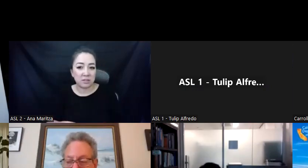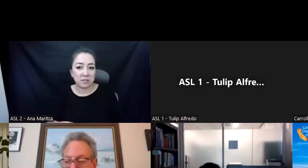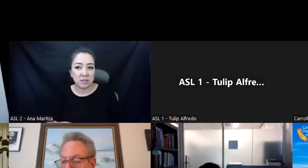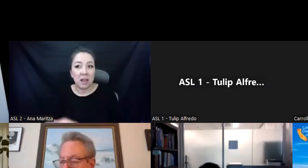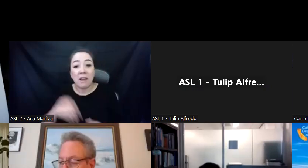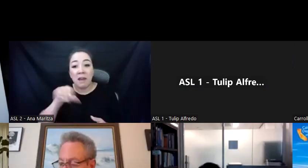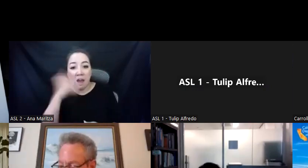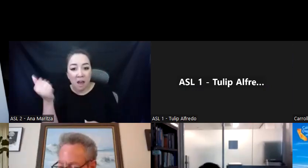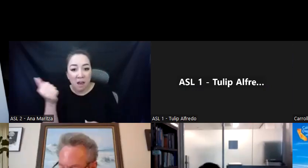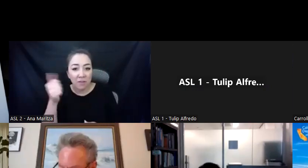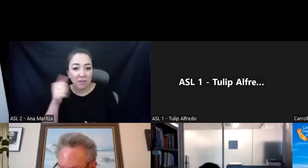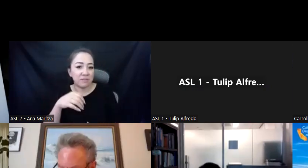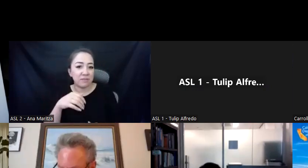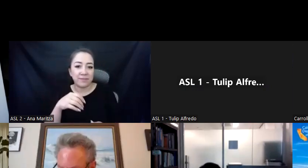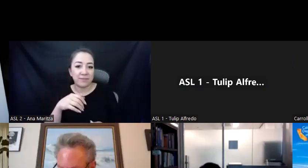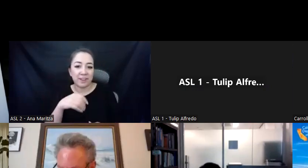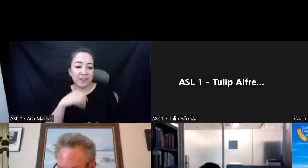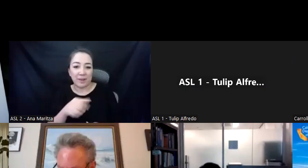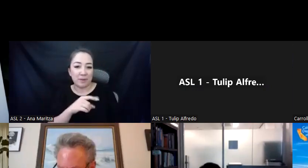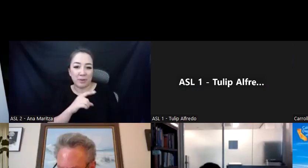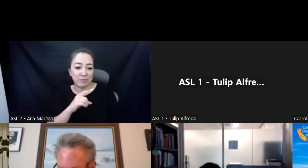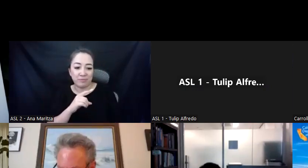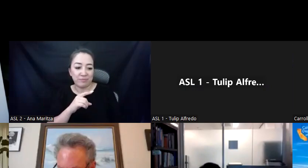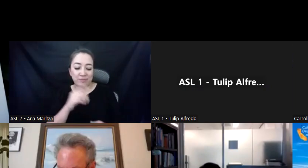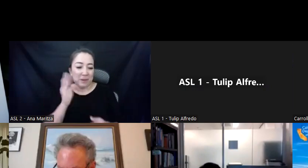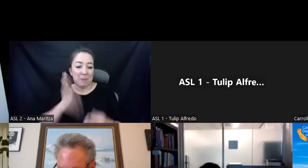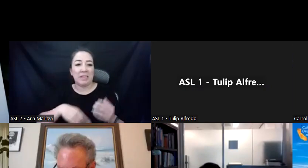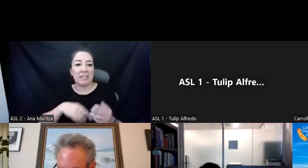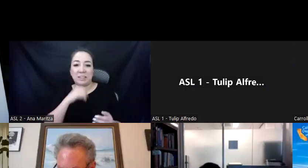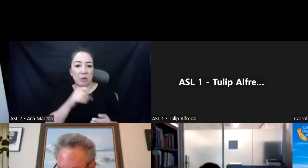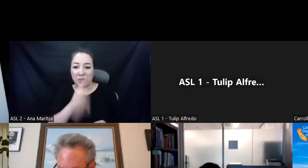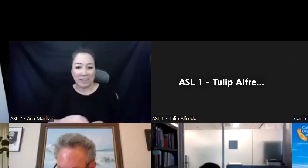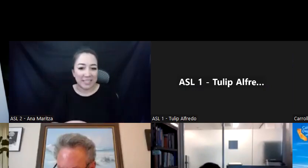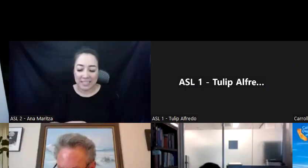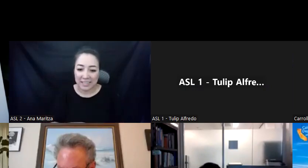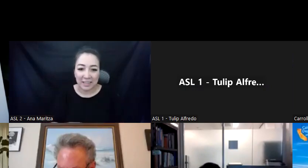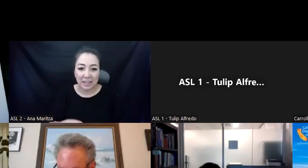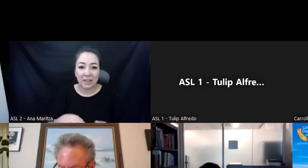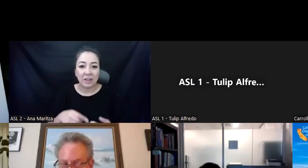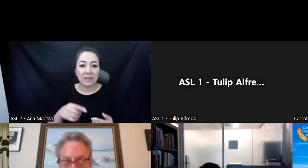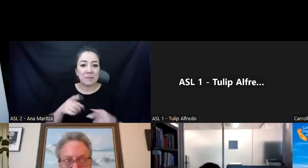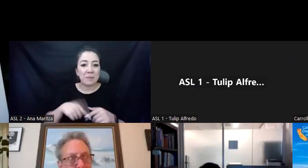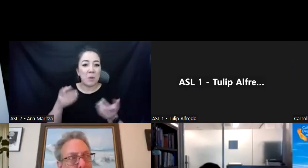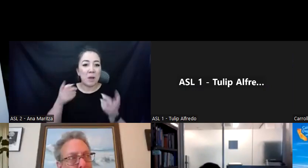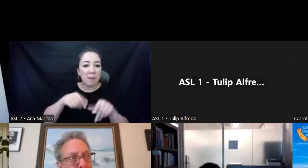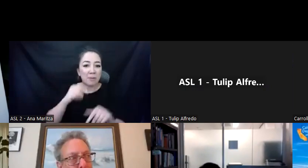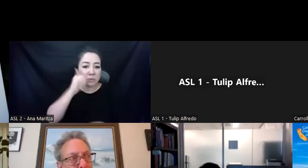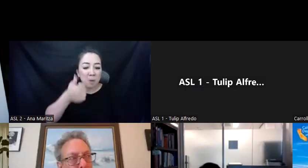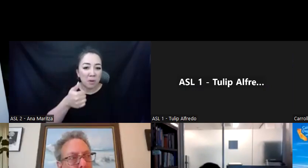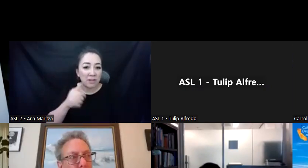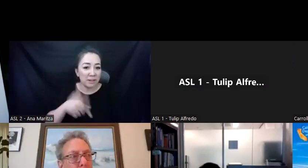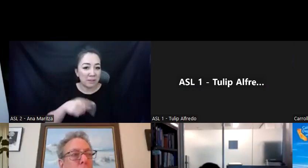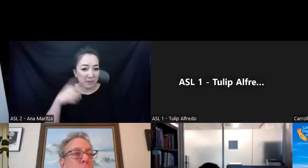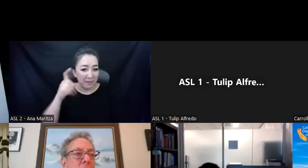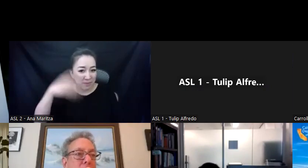others are going to be completely unrealistic depending on what happens tomorrow. Is that something we need to be concerned about